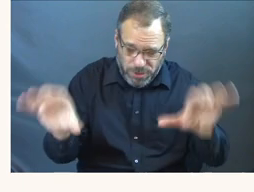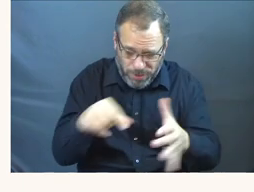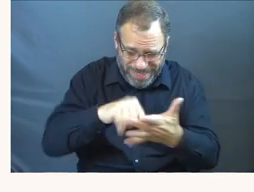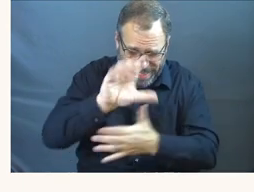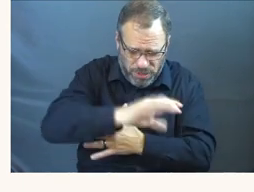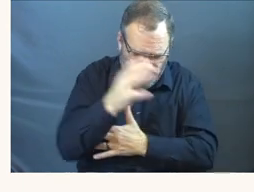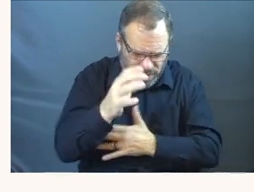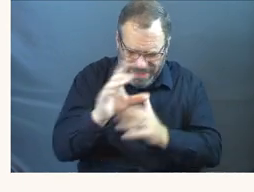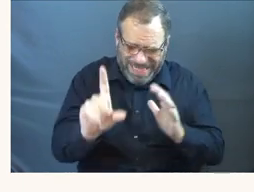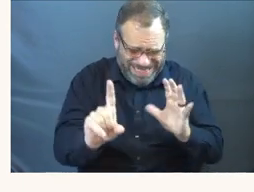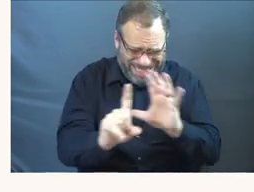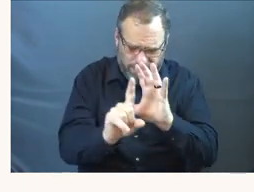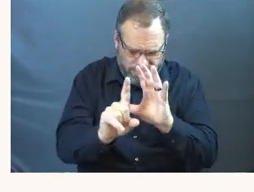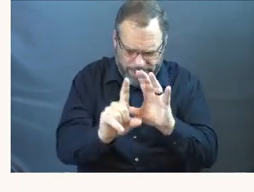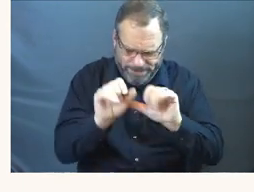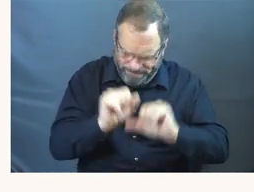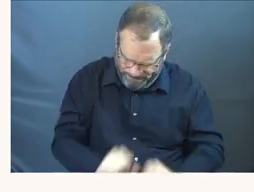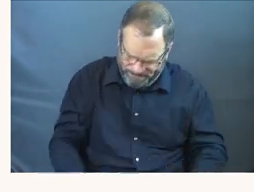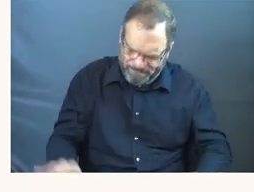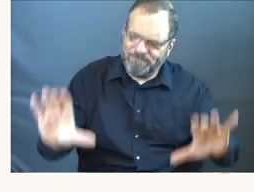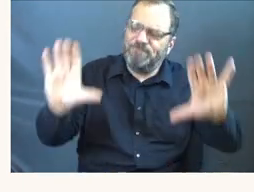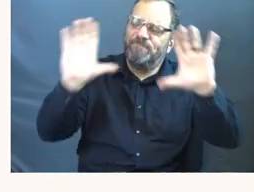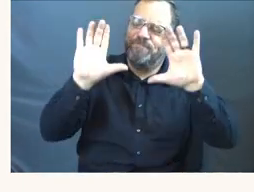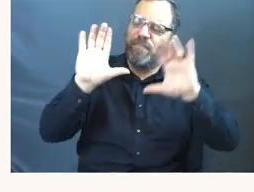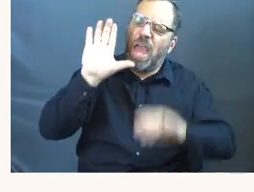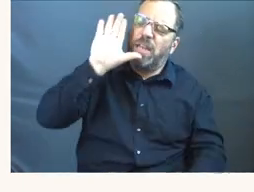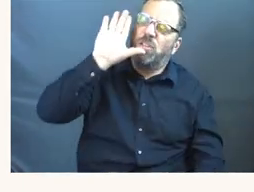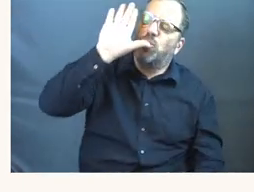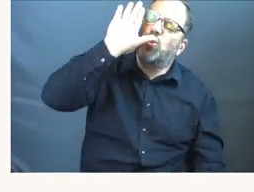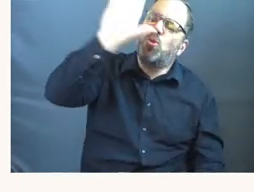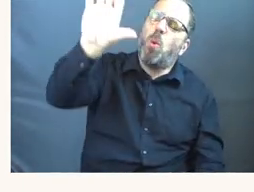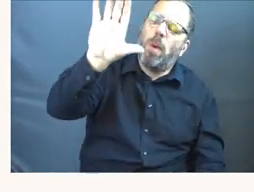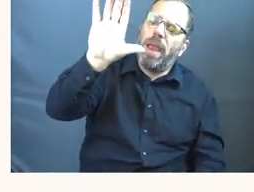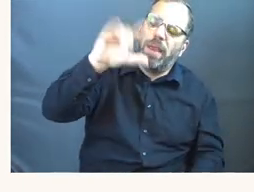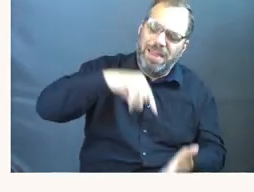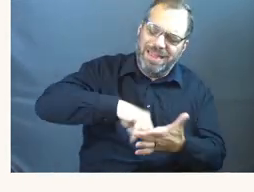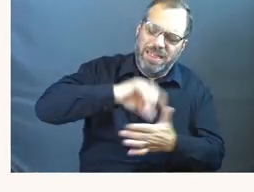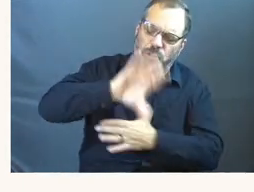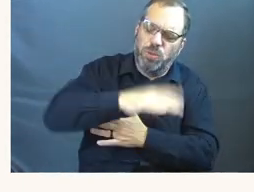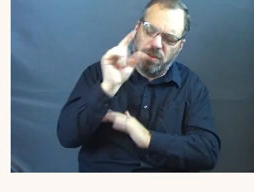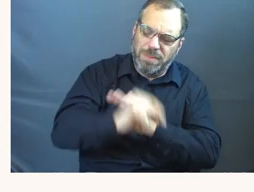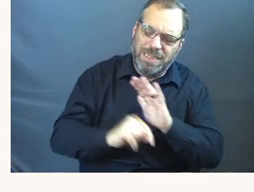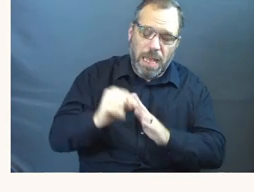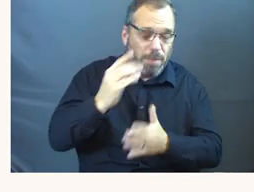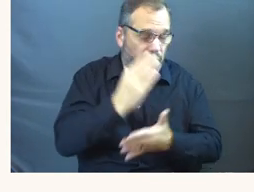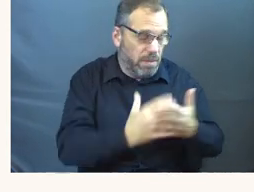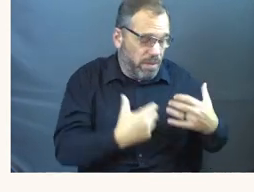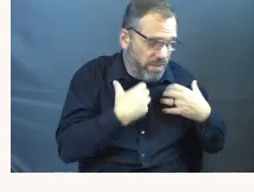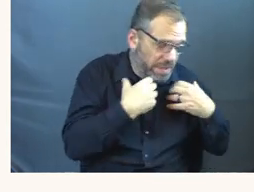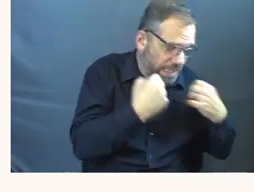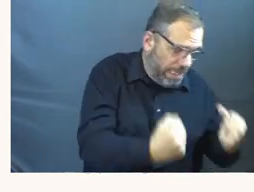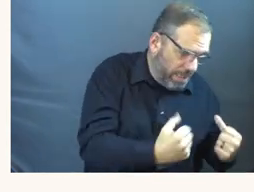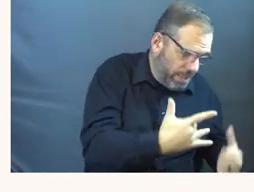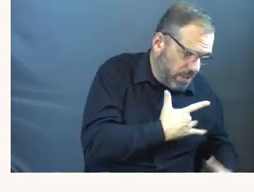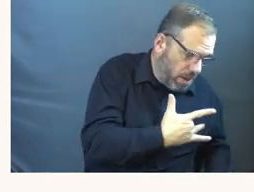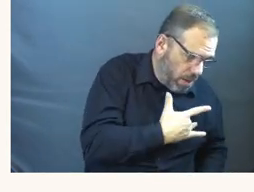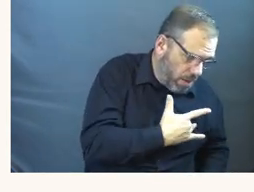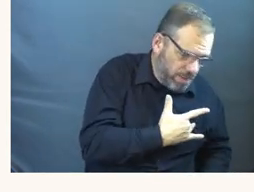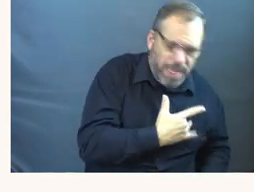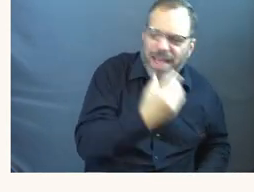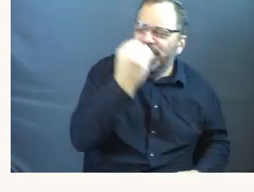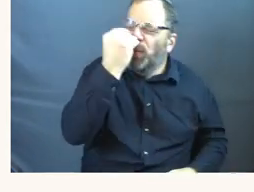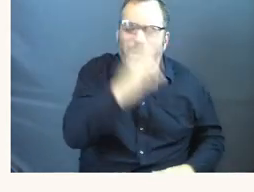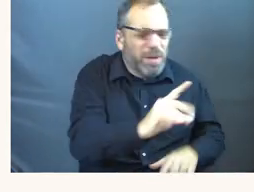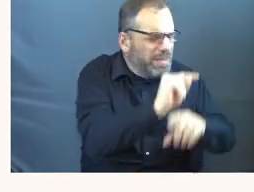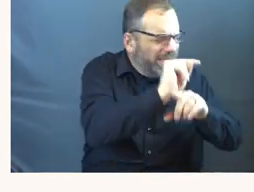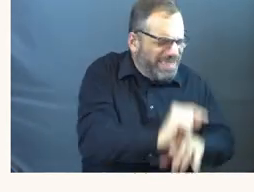Christmas, I pray that we surrender it at your feet and ask that you have your way in this season, God. Maybe some of us need healing in our hearts, God. We don't